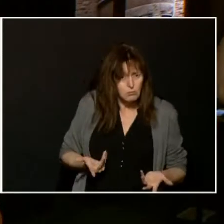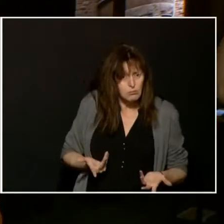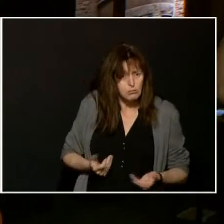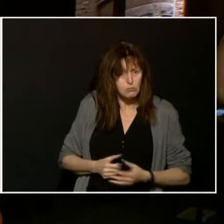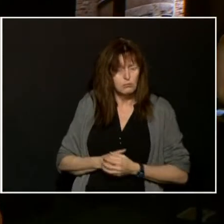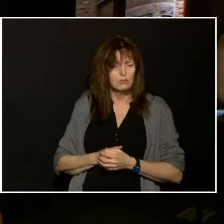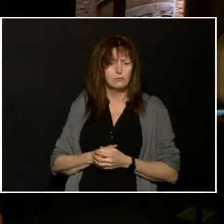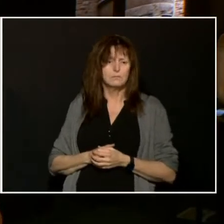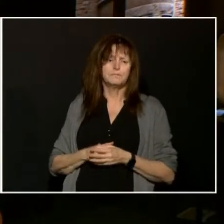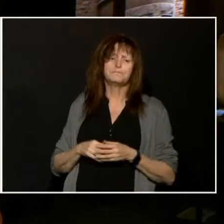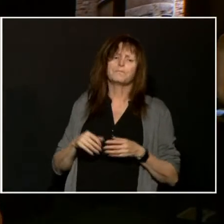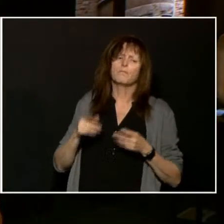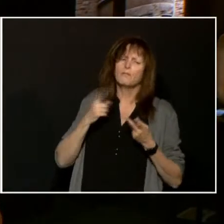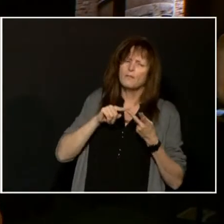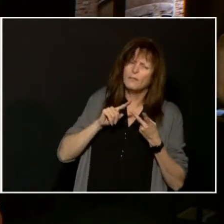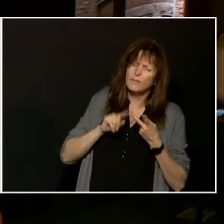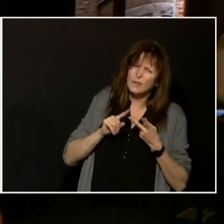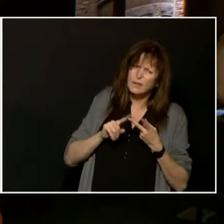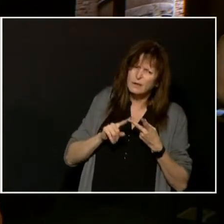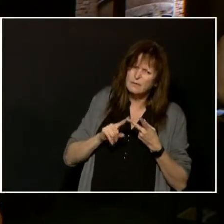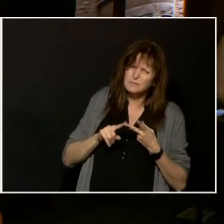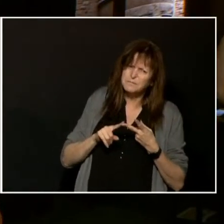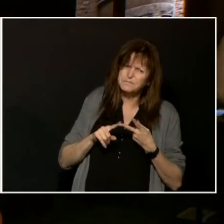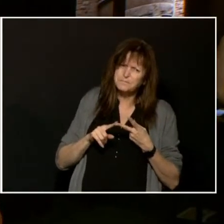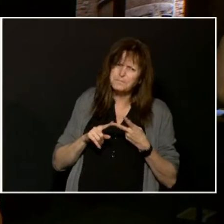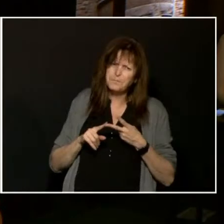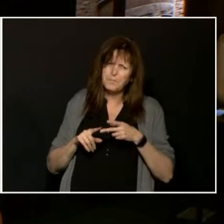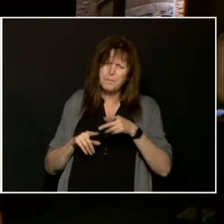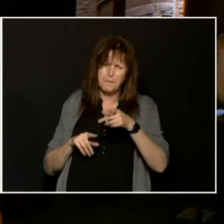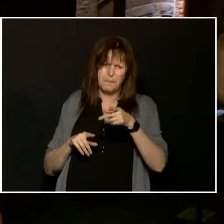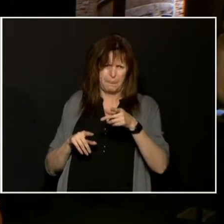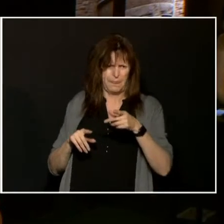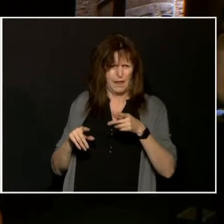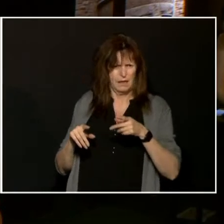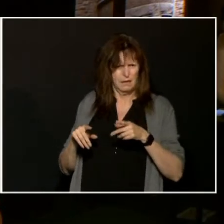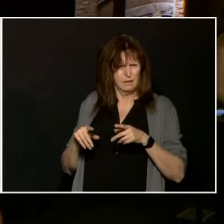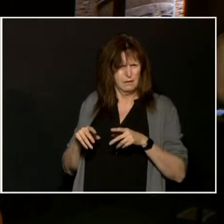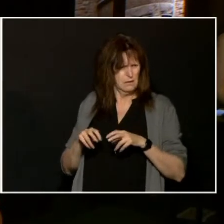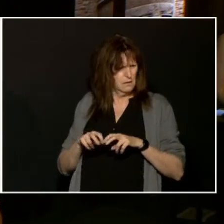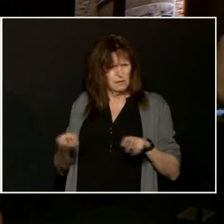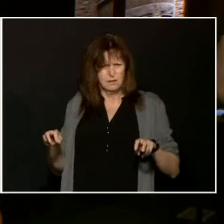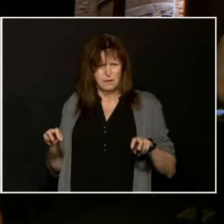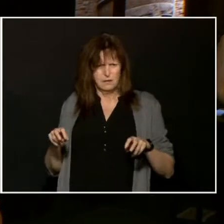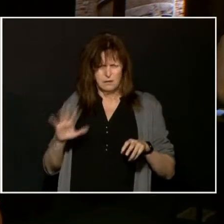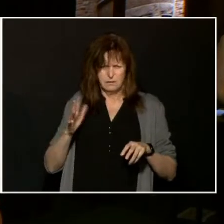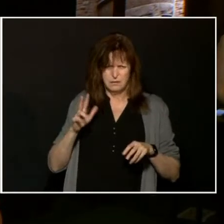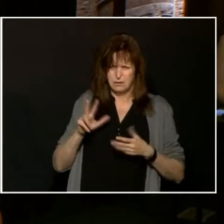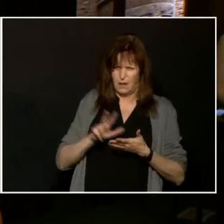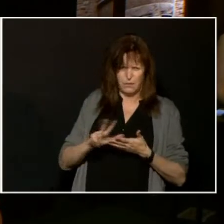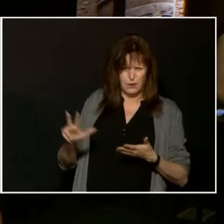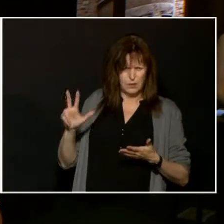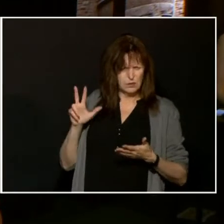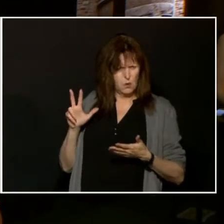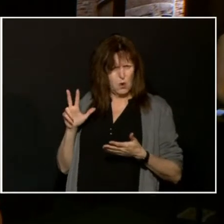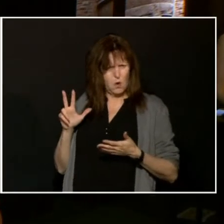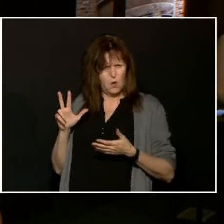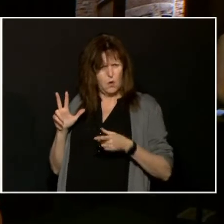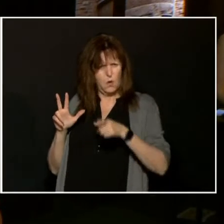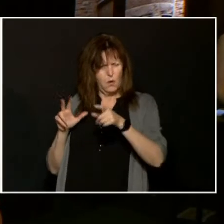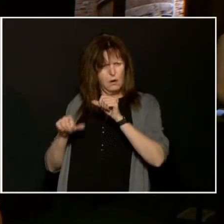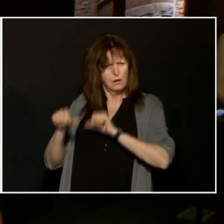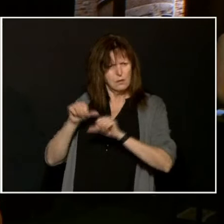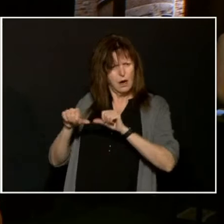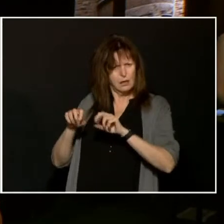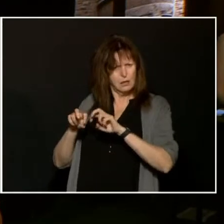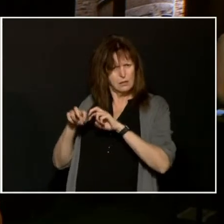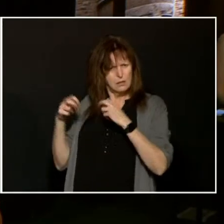This briefing sort of overall, I think, is the last briefing we got was from the science table was it was 3 weeks ago. Things